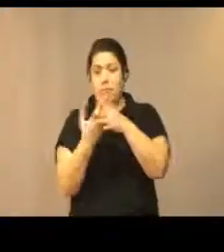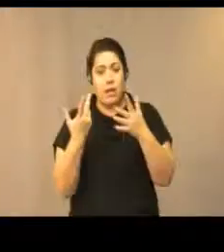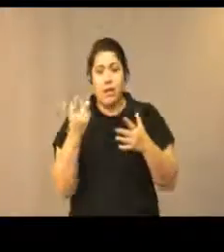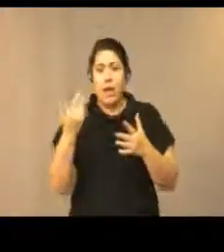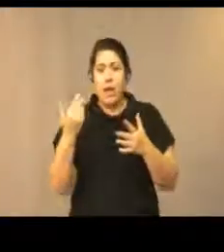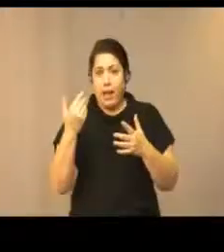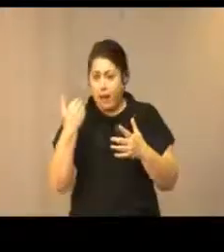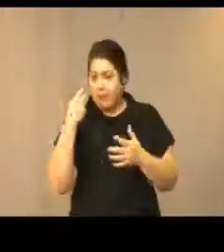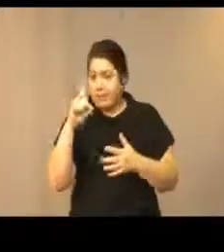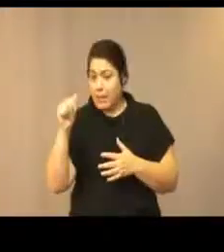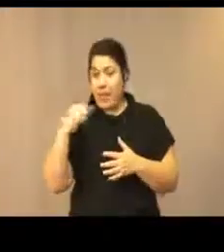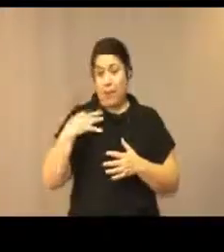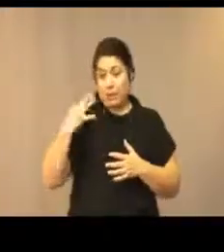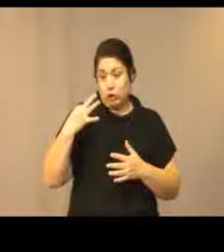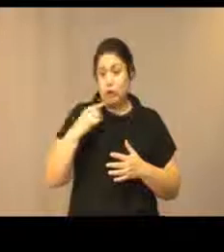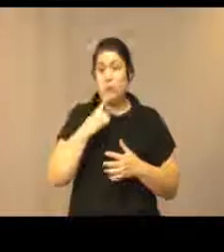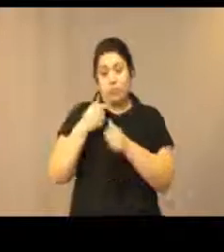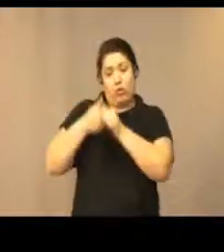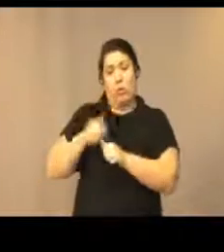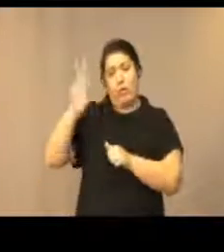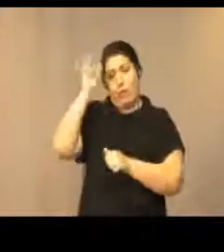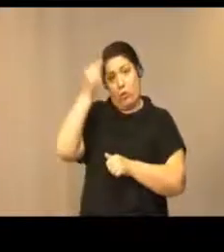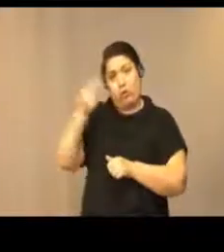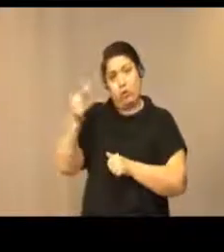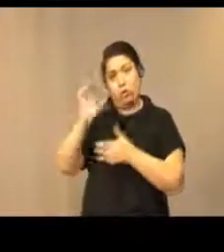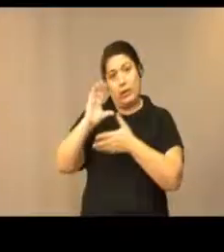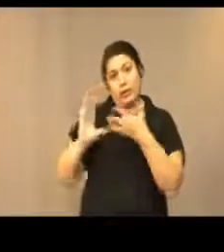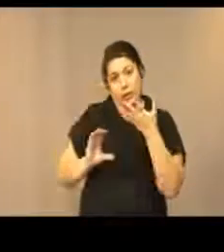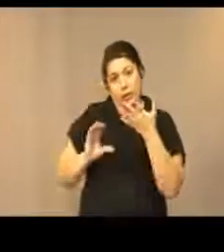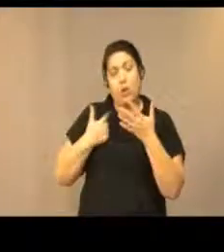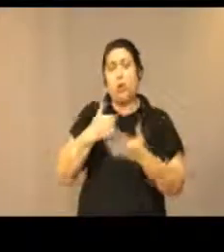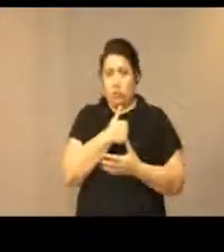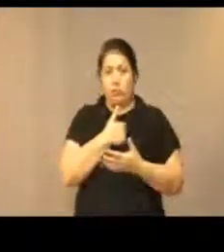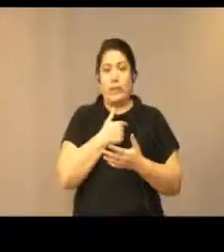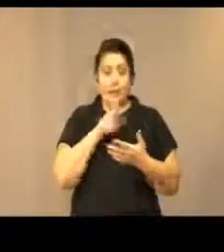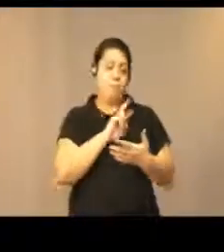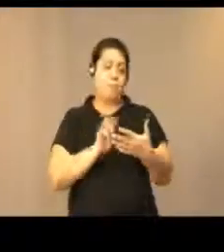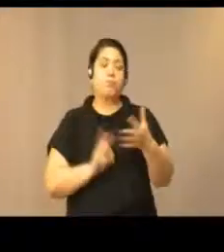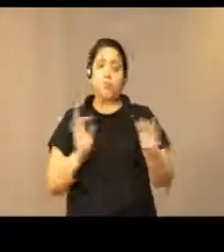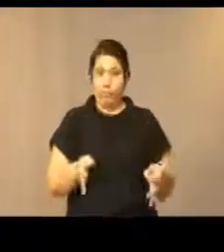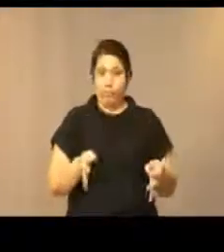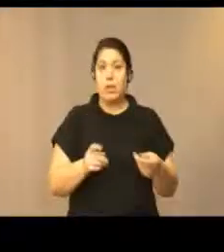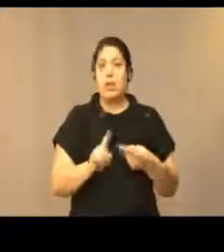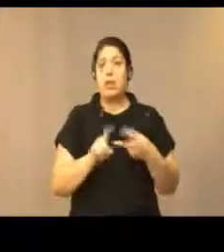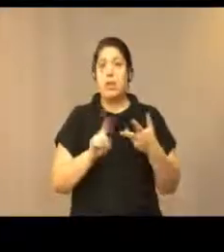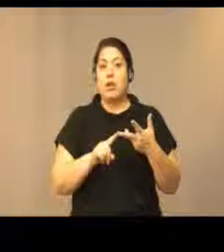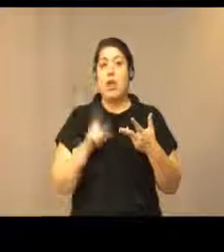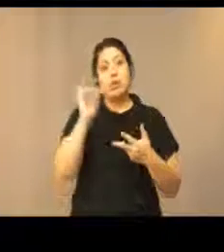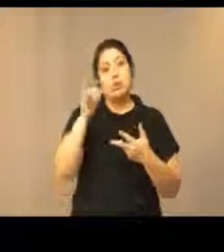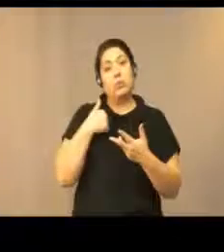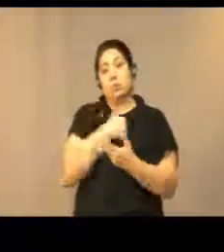benefit applications based upon federal government criteria. And we also work with Indigenous, federal, and provincial